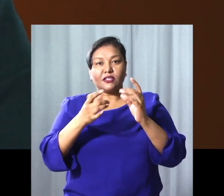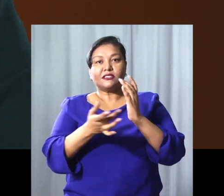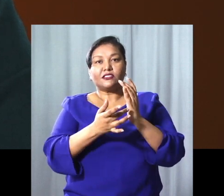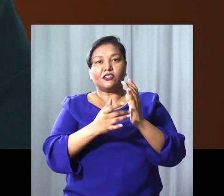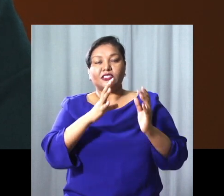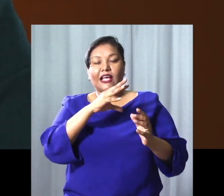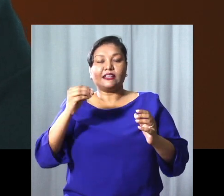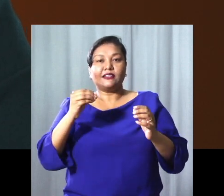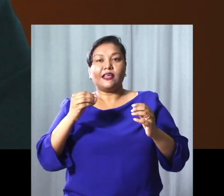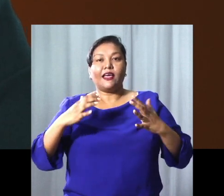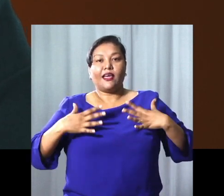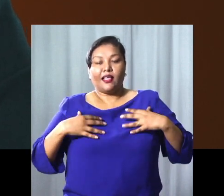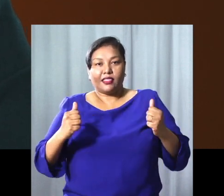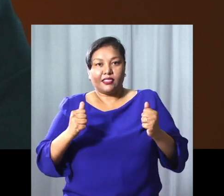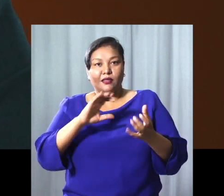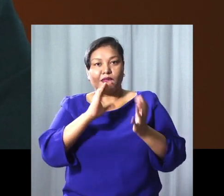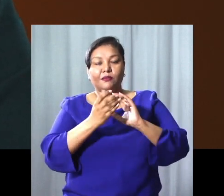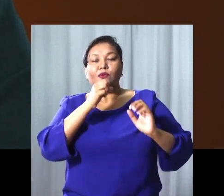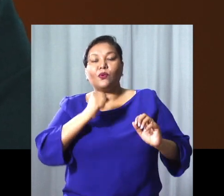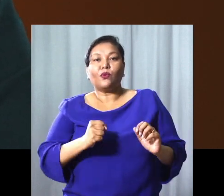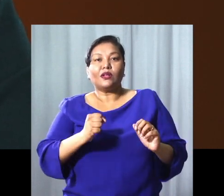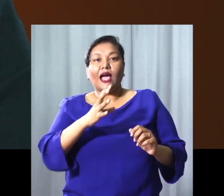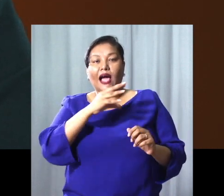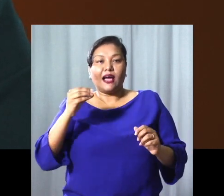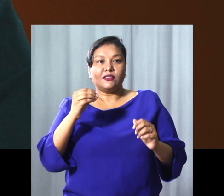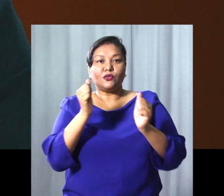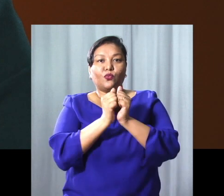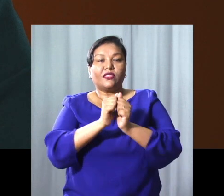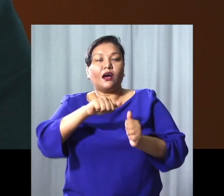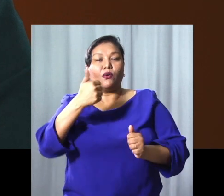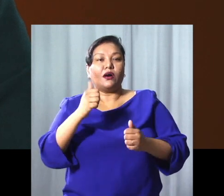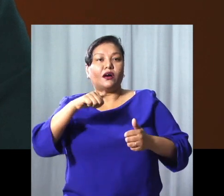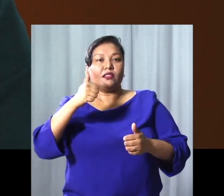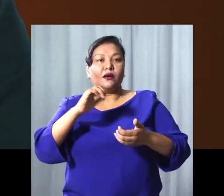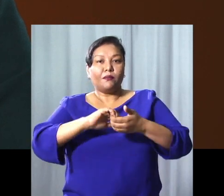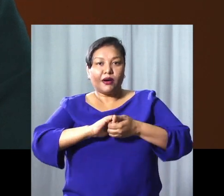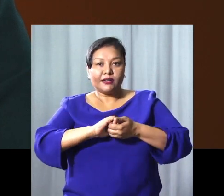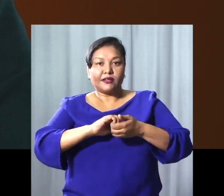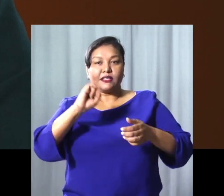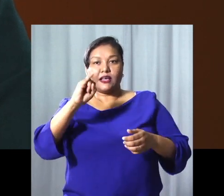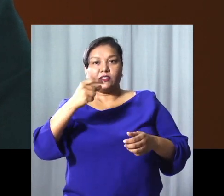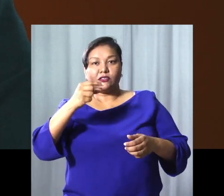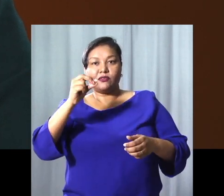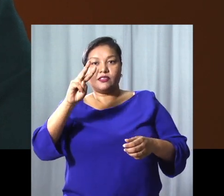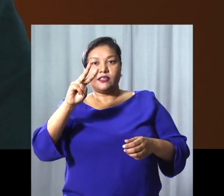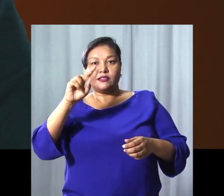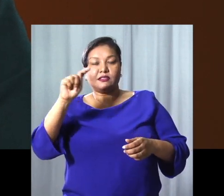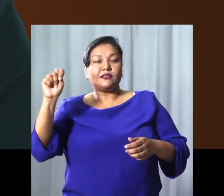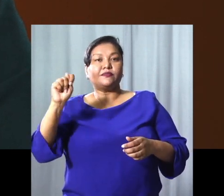digital technologies and healthy aging, alongside our representatives from our partnering